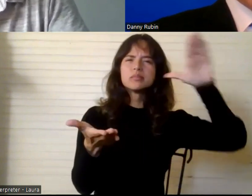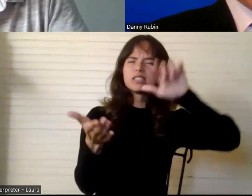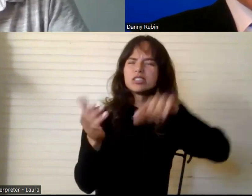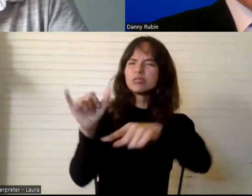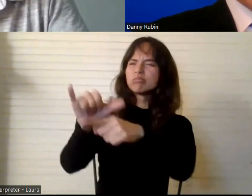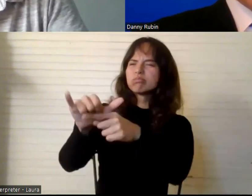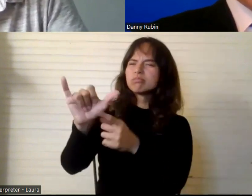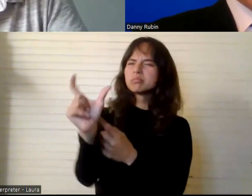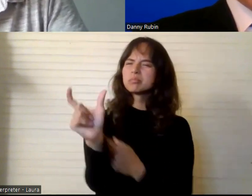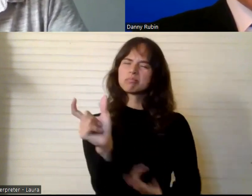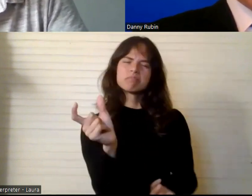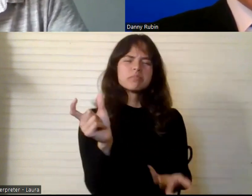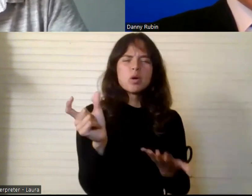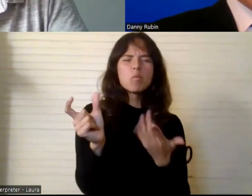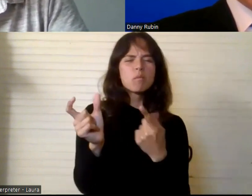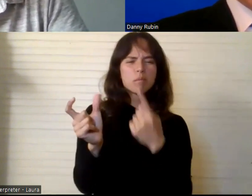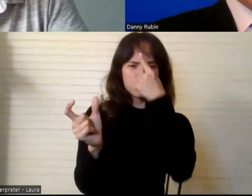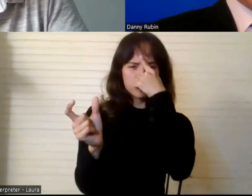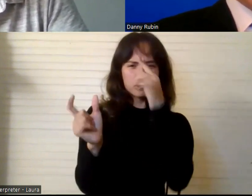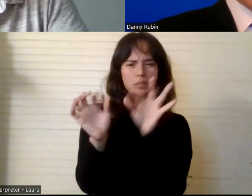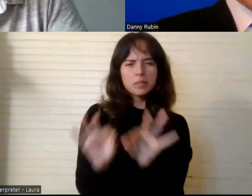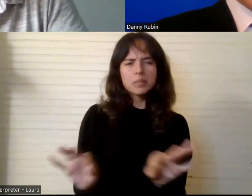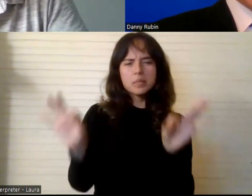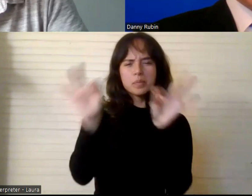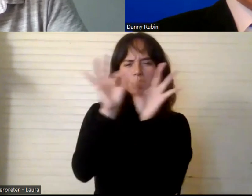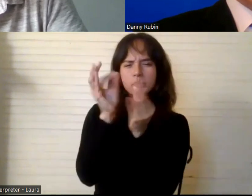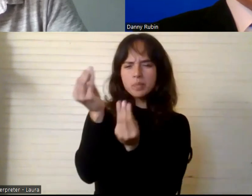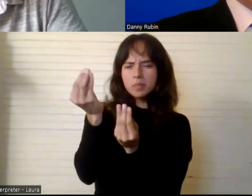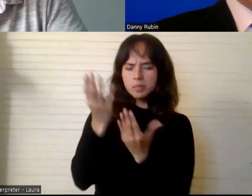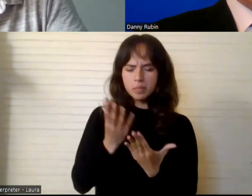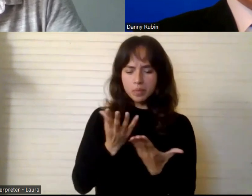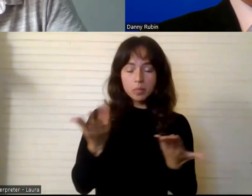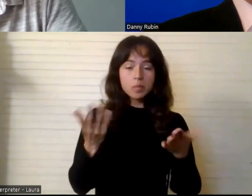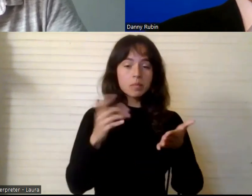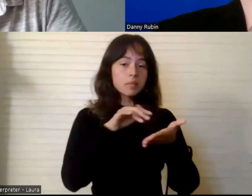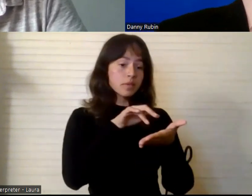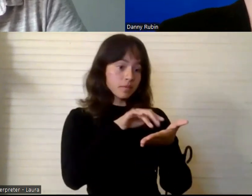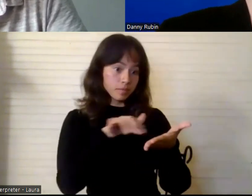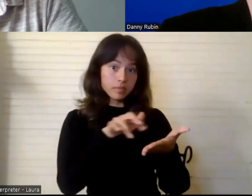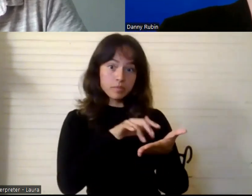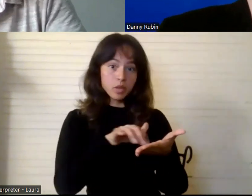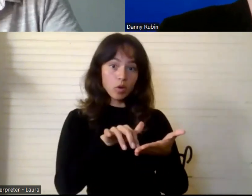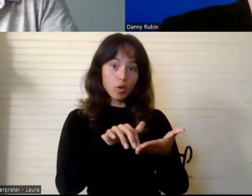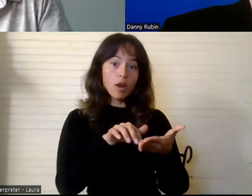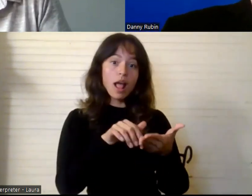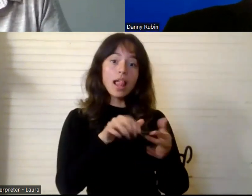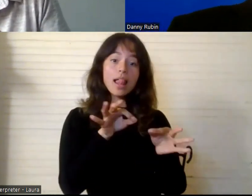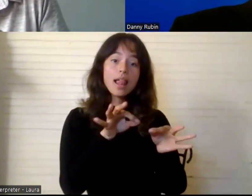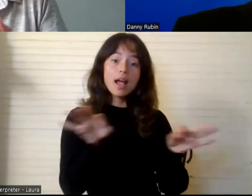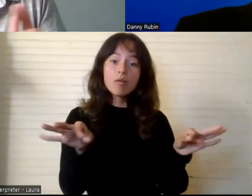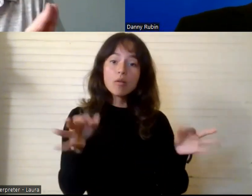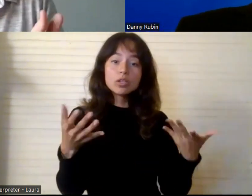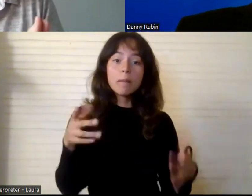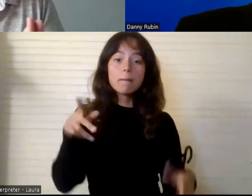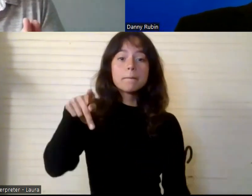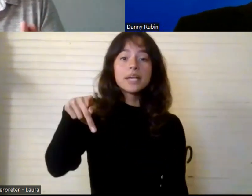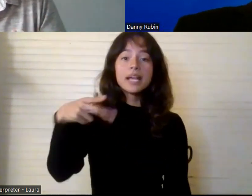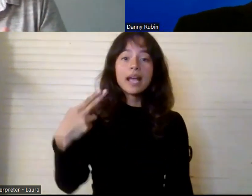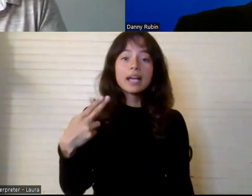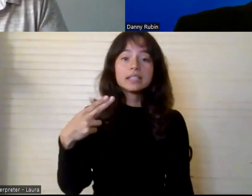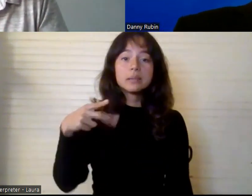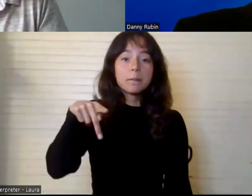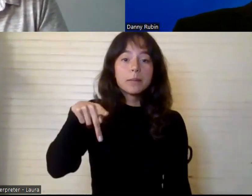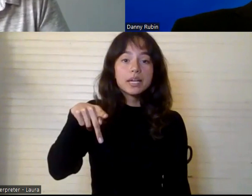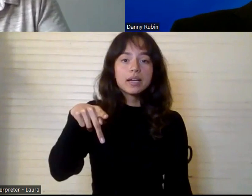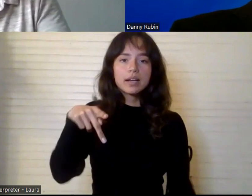are two primary scripting languages. One is called PHP. It's initially, from the early days of the